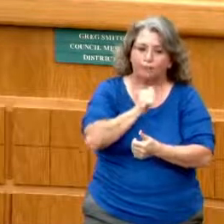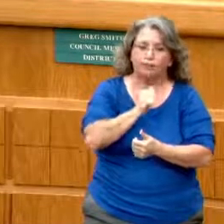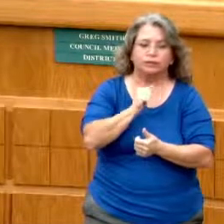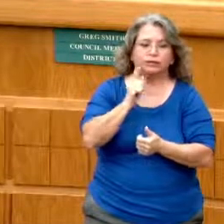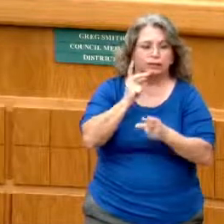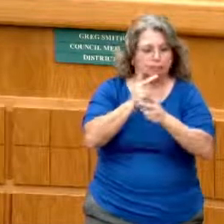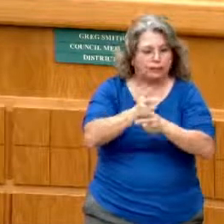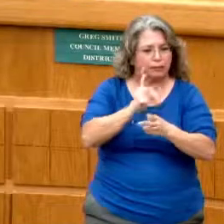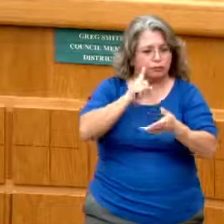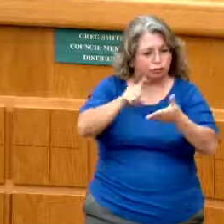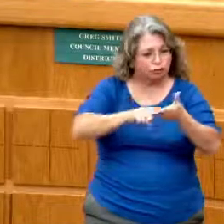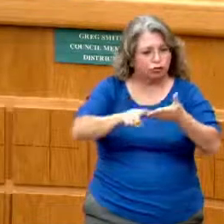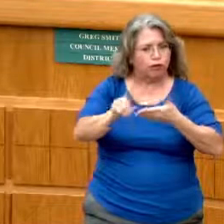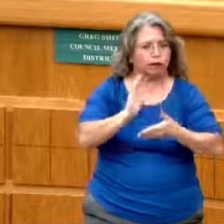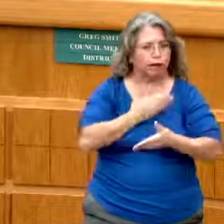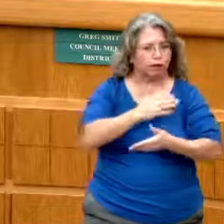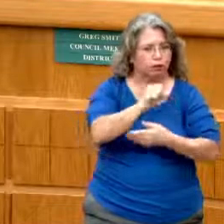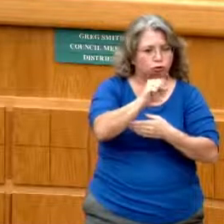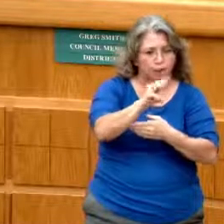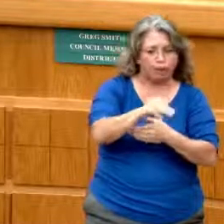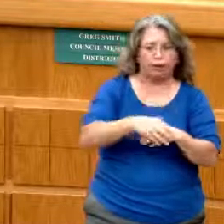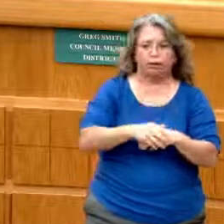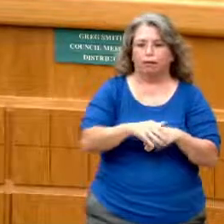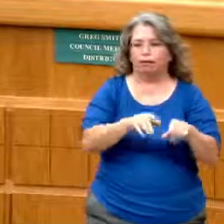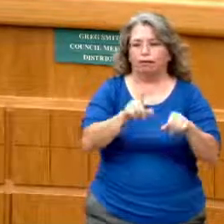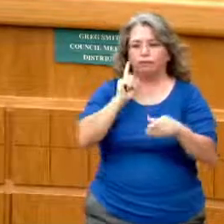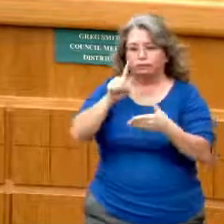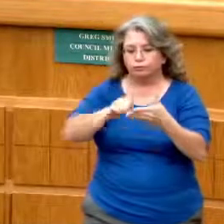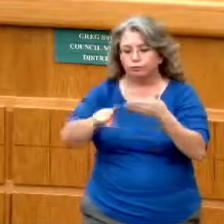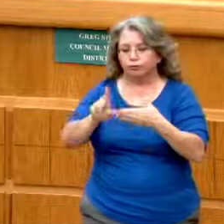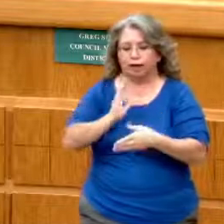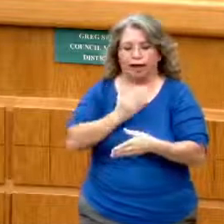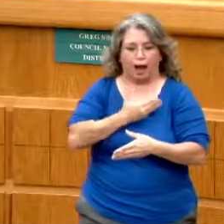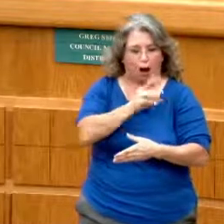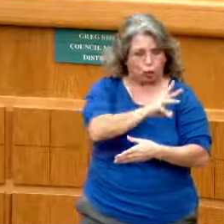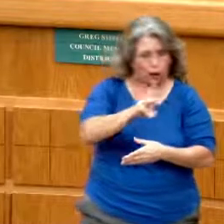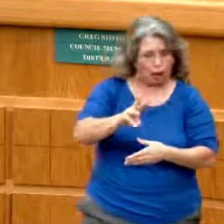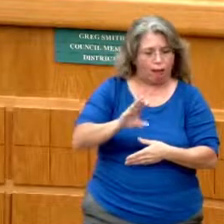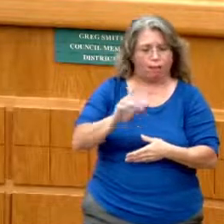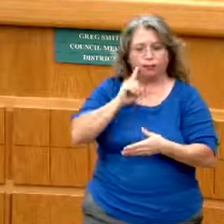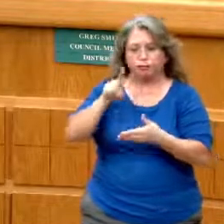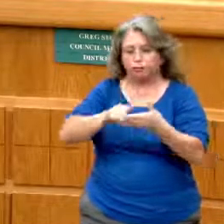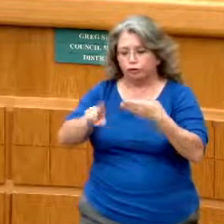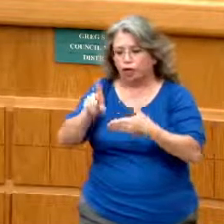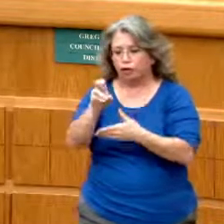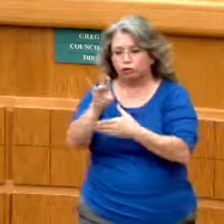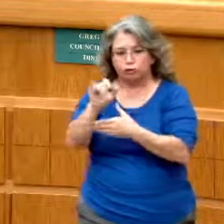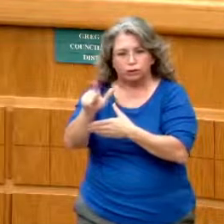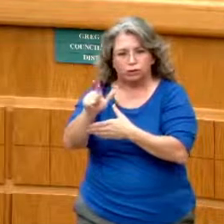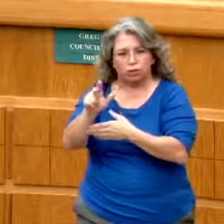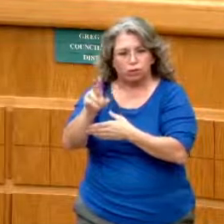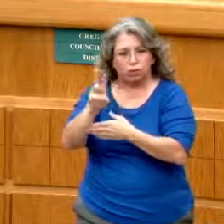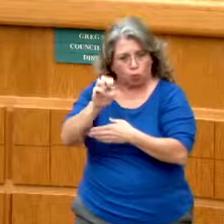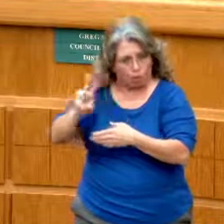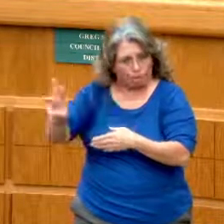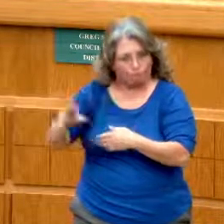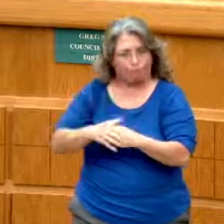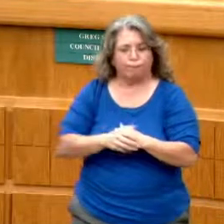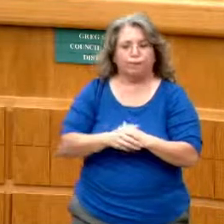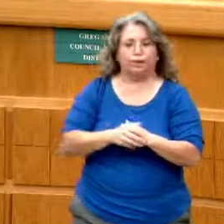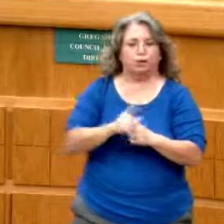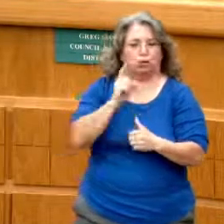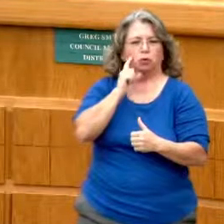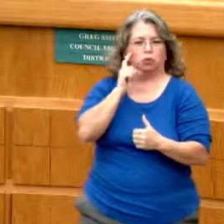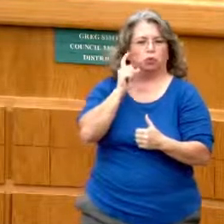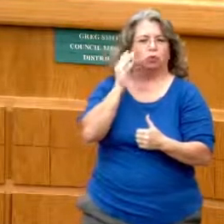our website and Driscoll's website so that you know when we each receive vaccine. If you are able to come